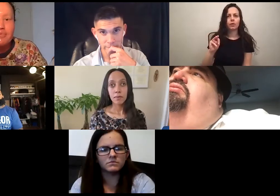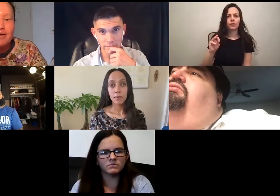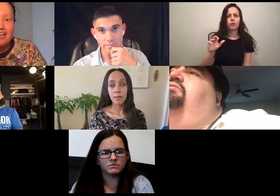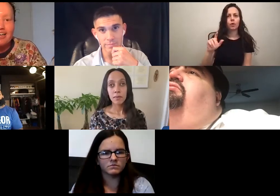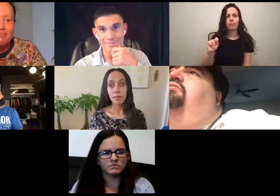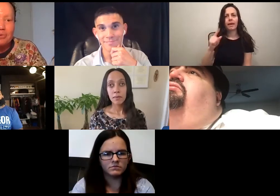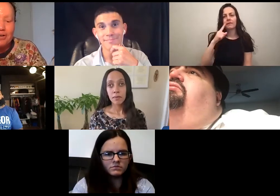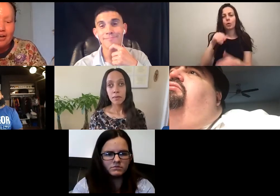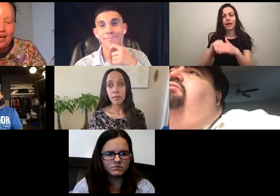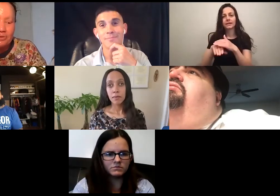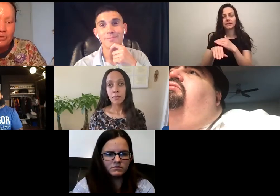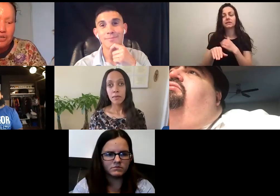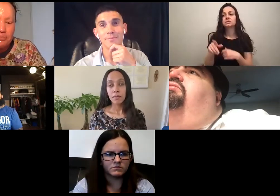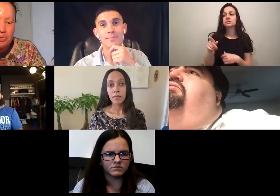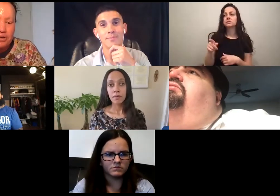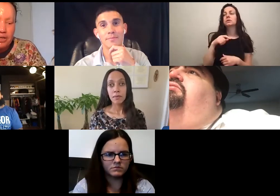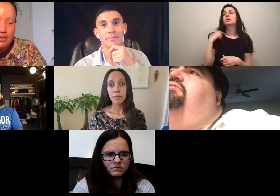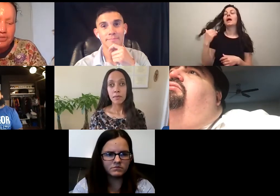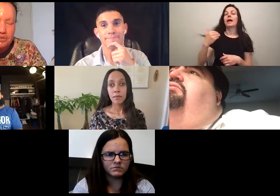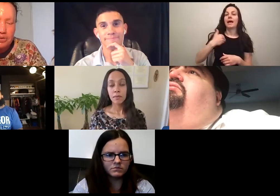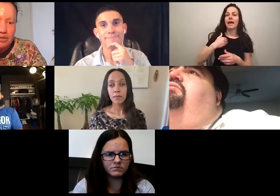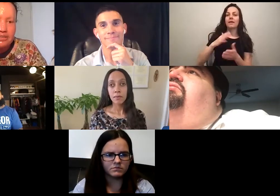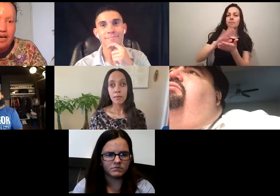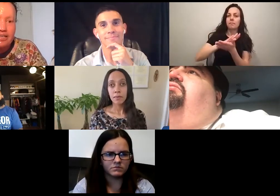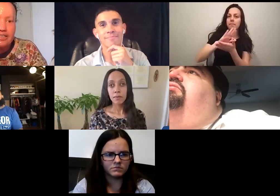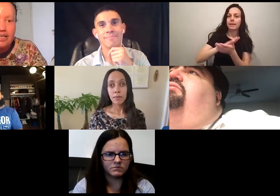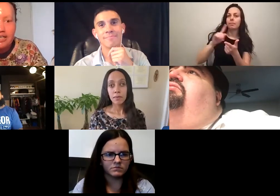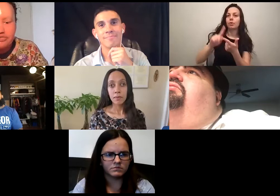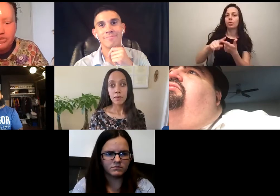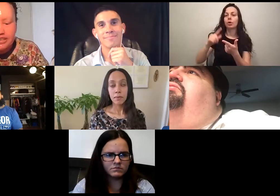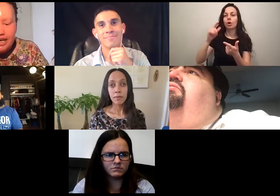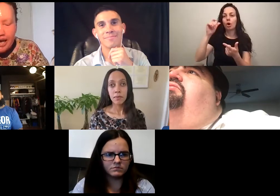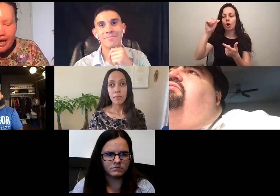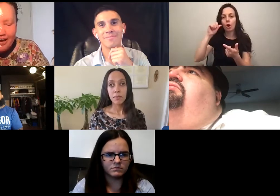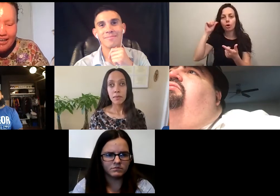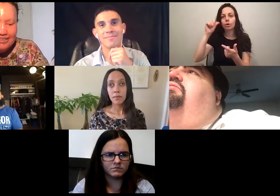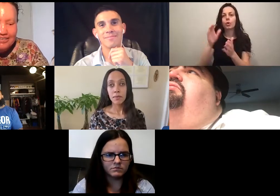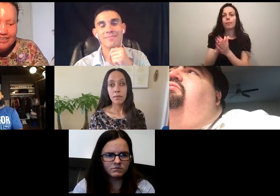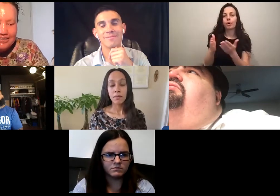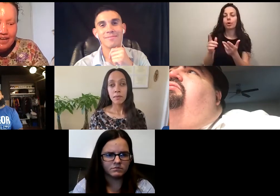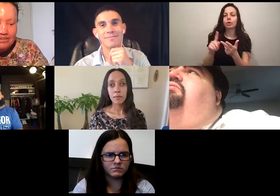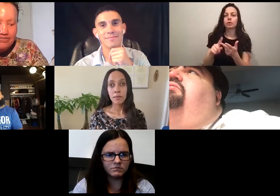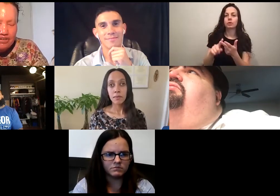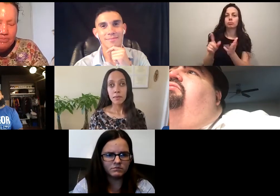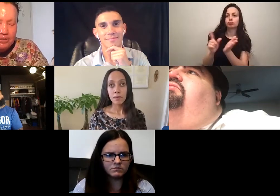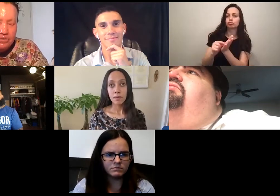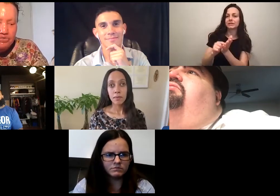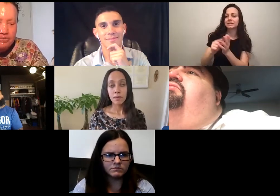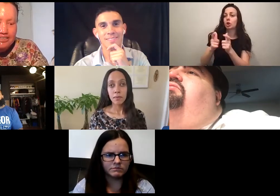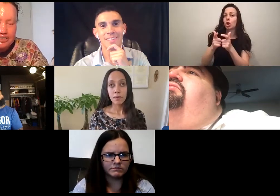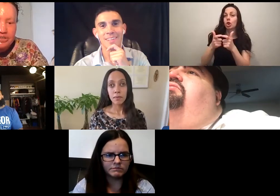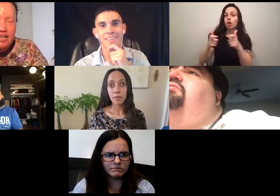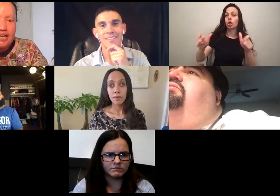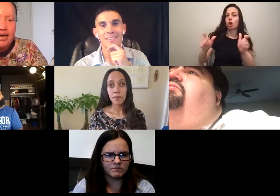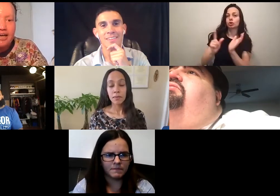in paperback, ebook, and audiobook, and also print on demand in large fonts. And that was available in those